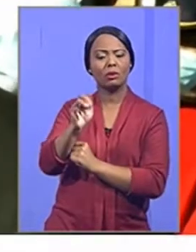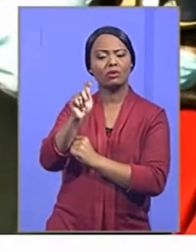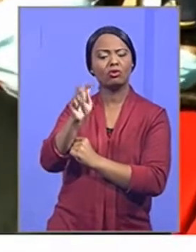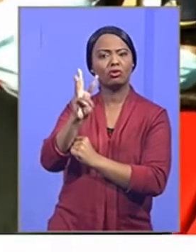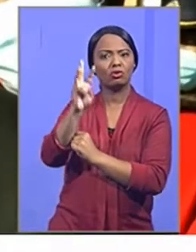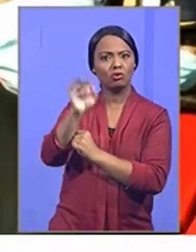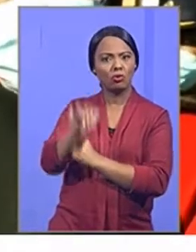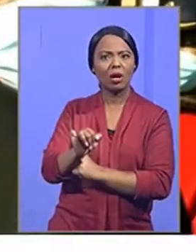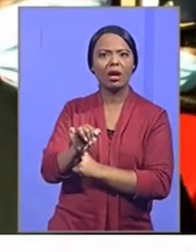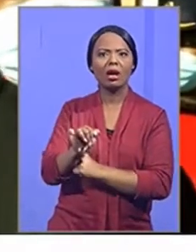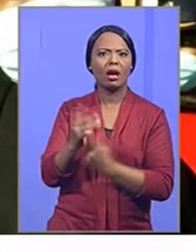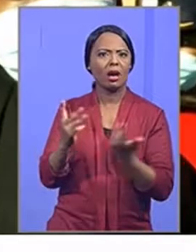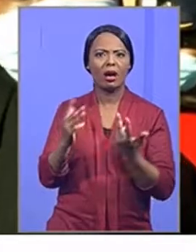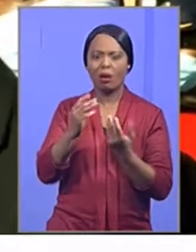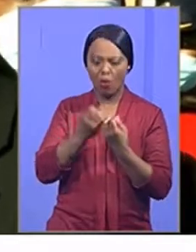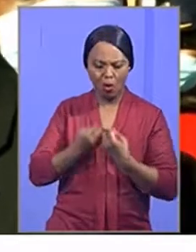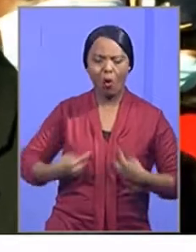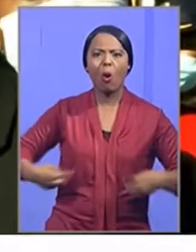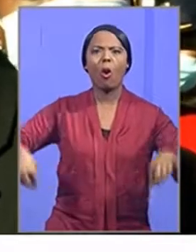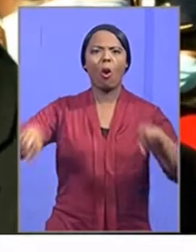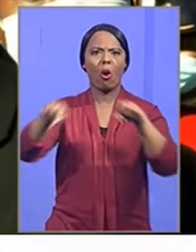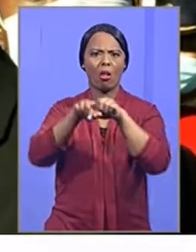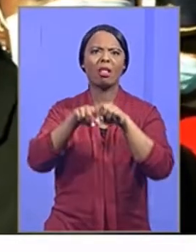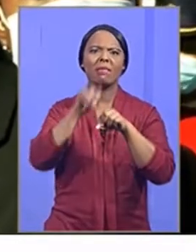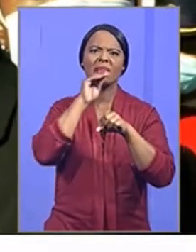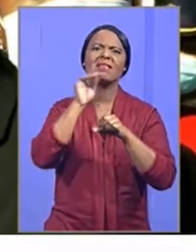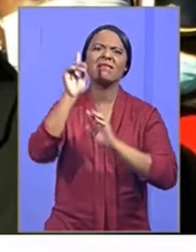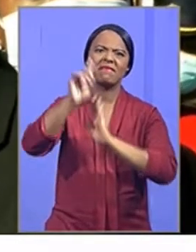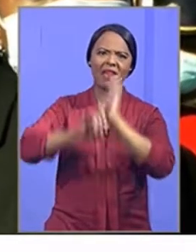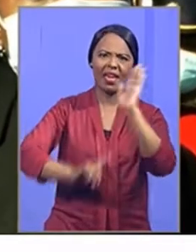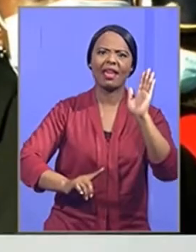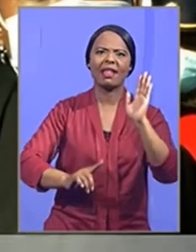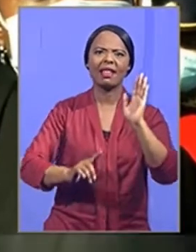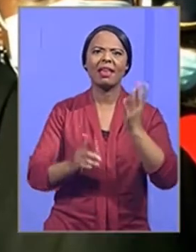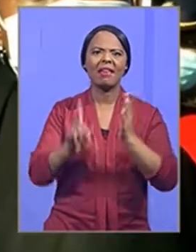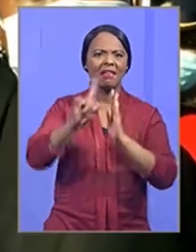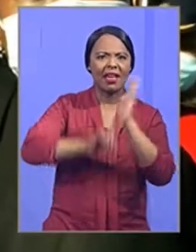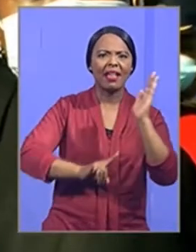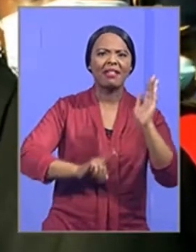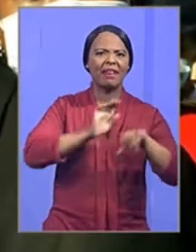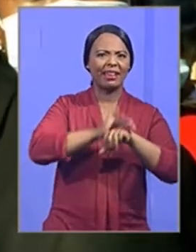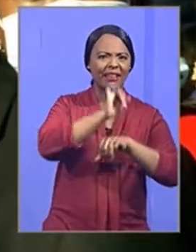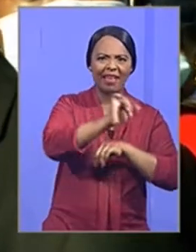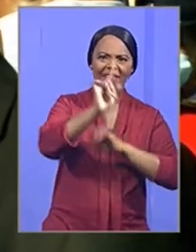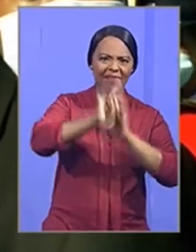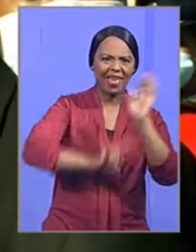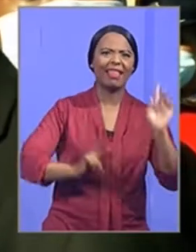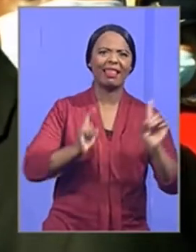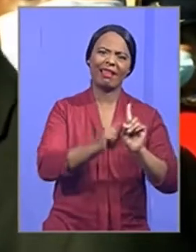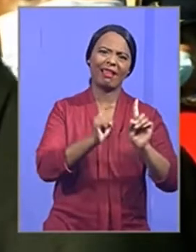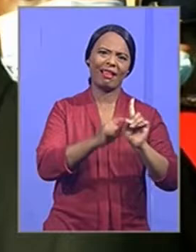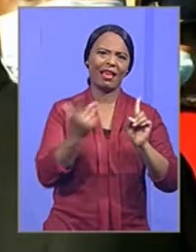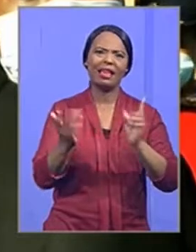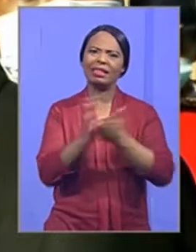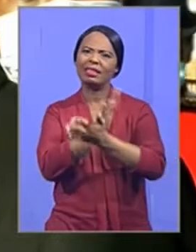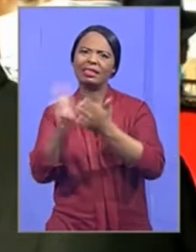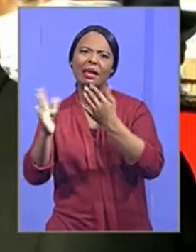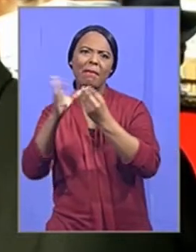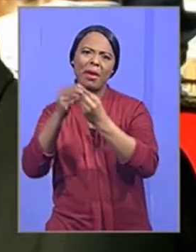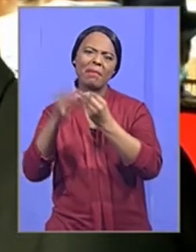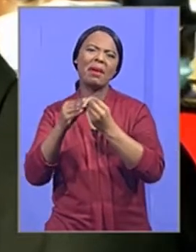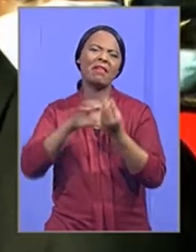us. She was failed by many of us. Was failed by friends. Was failed by maybe some members of the